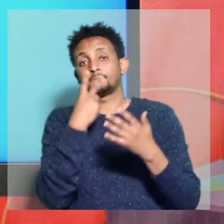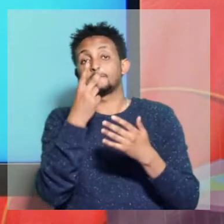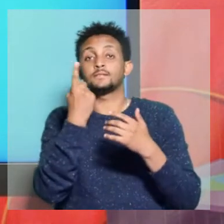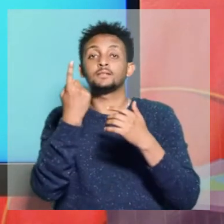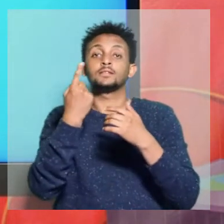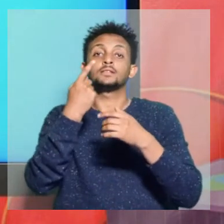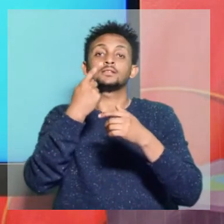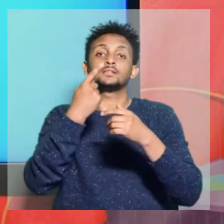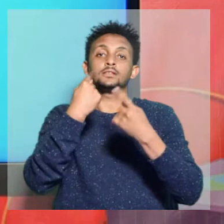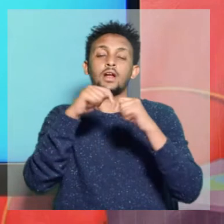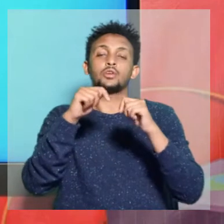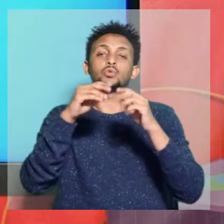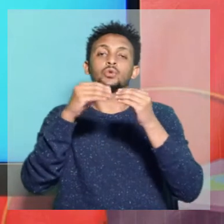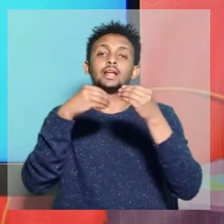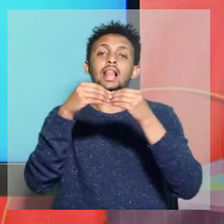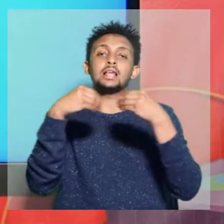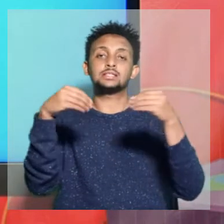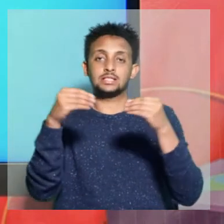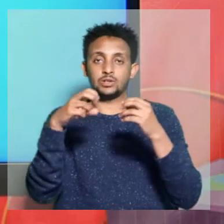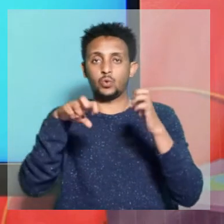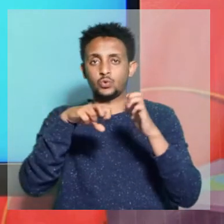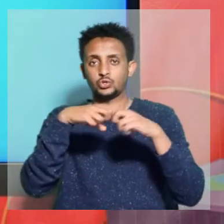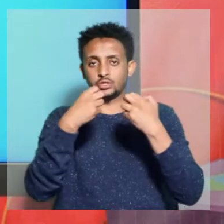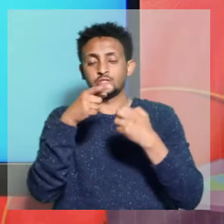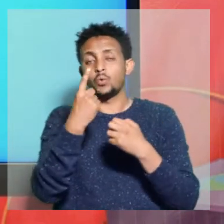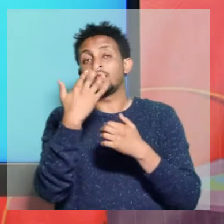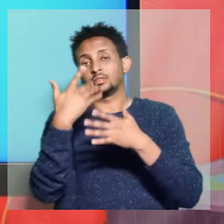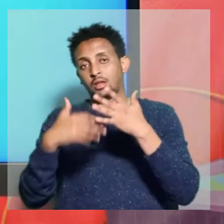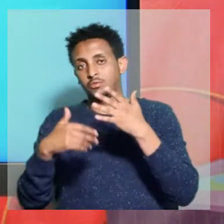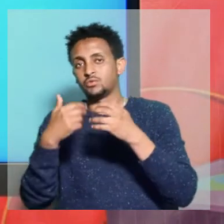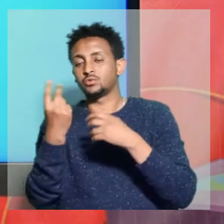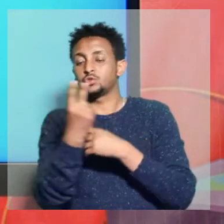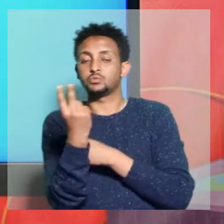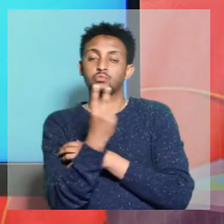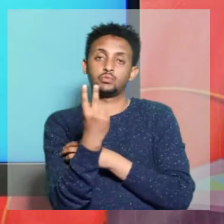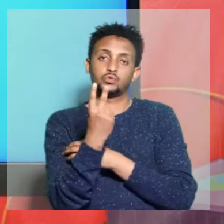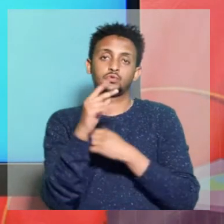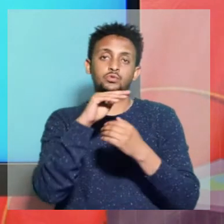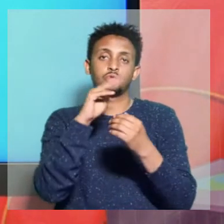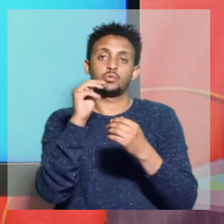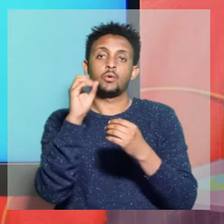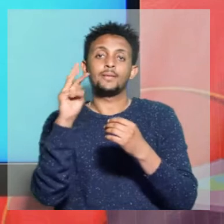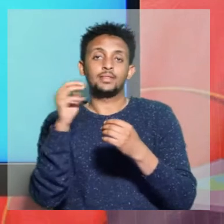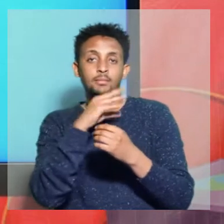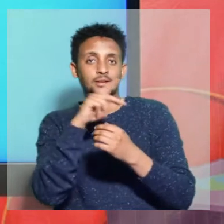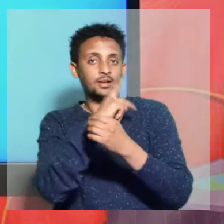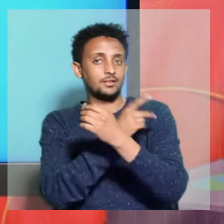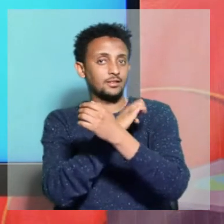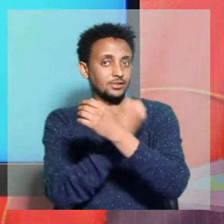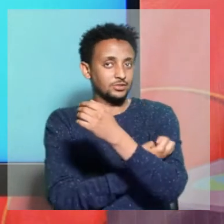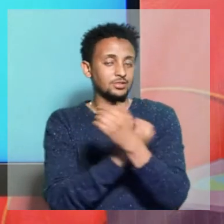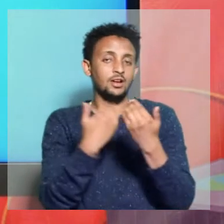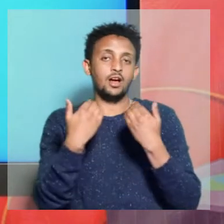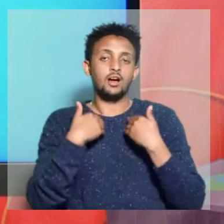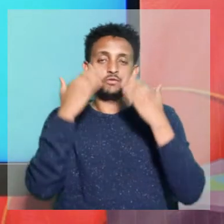about elastic collision. It is one type of collision in which both the momentum and the kinetic energy